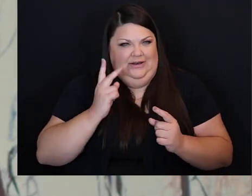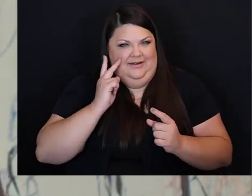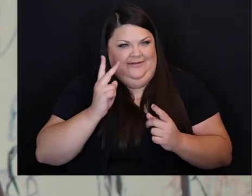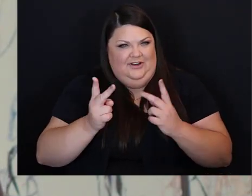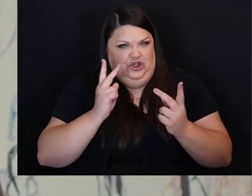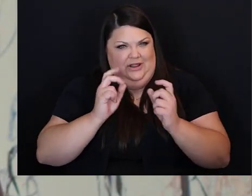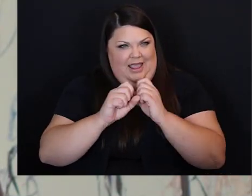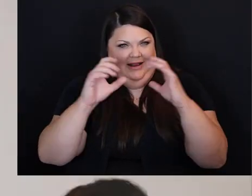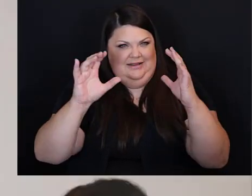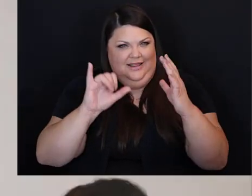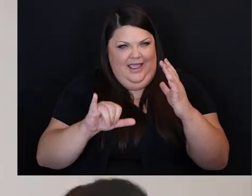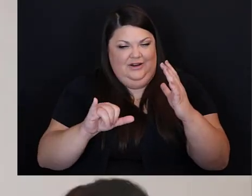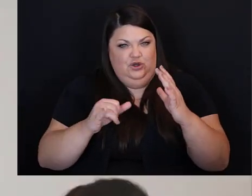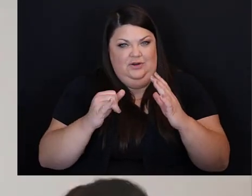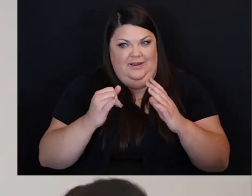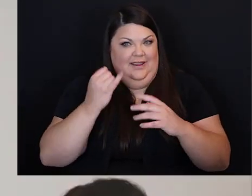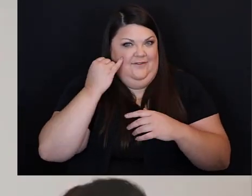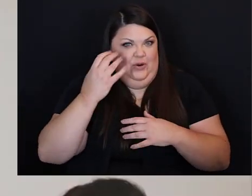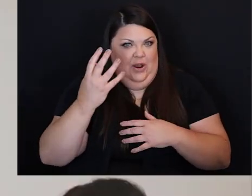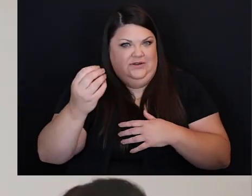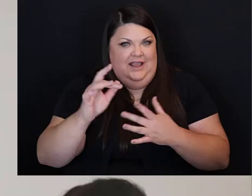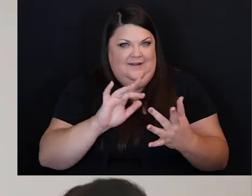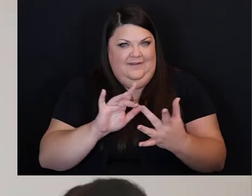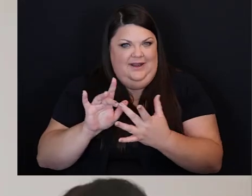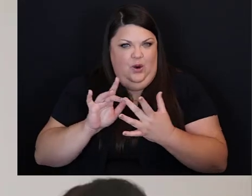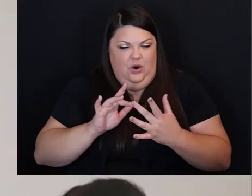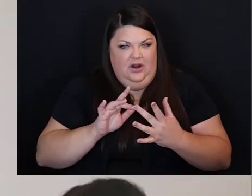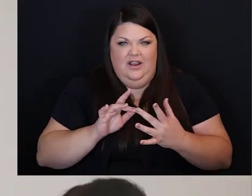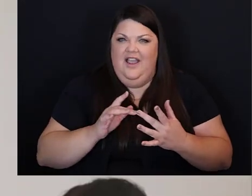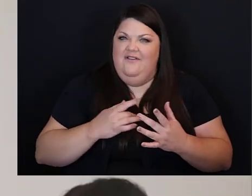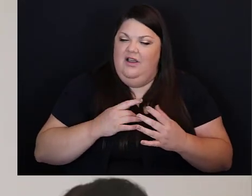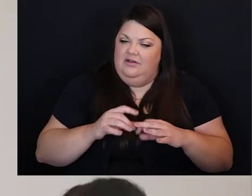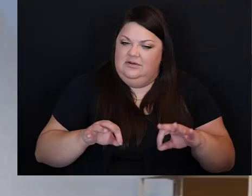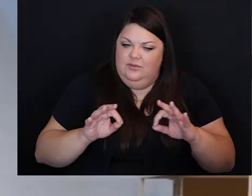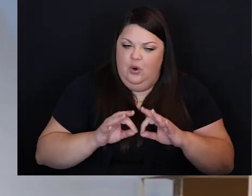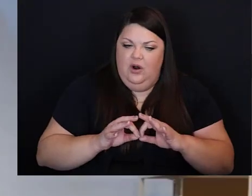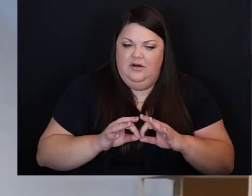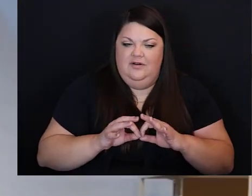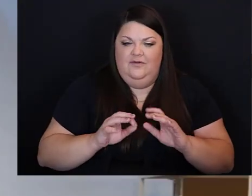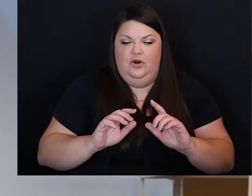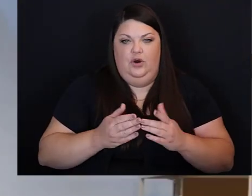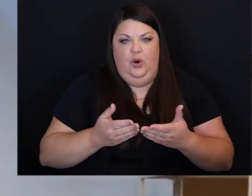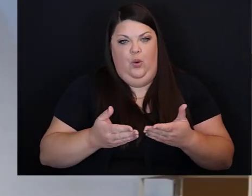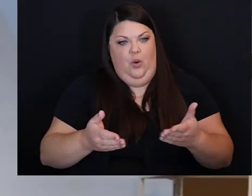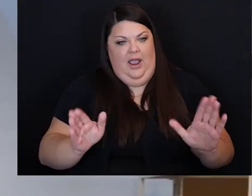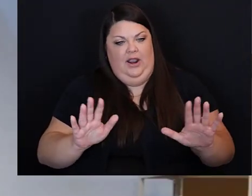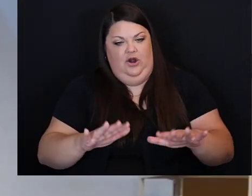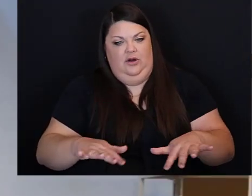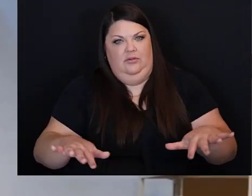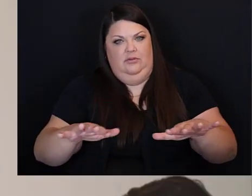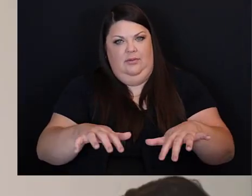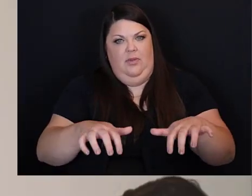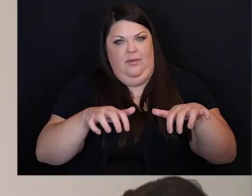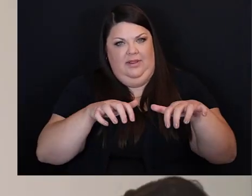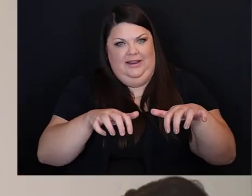outside of the network, and I felt that it was really important for a wider public to